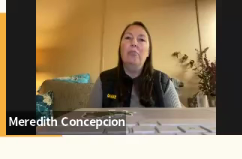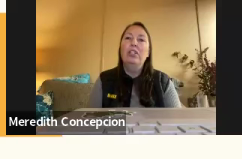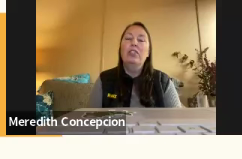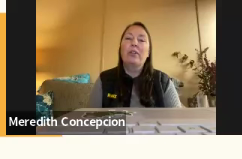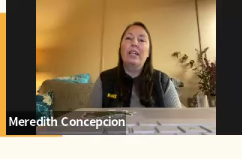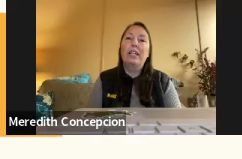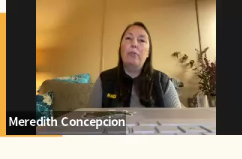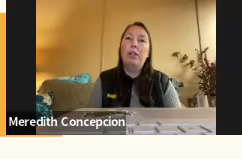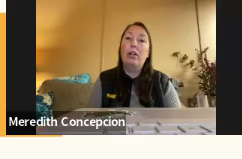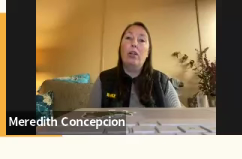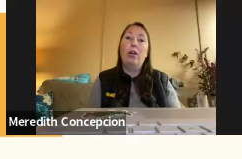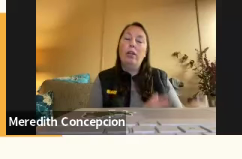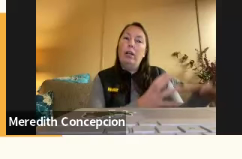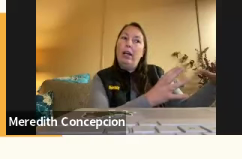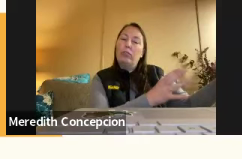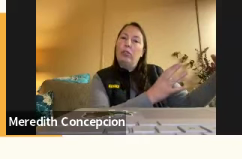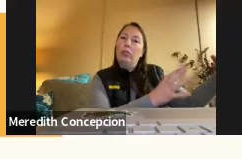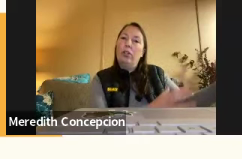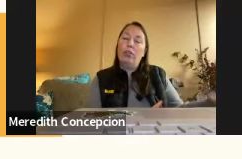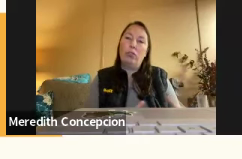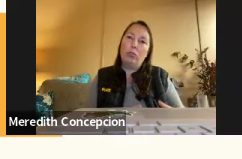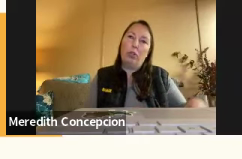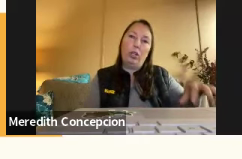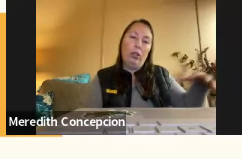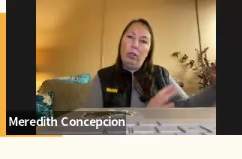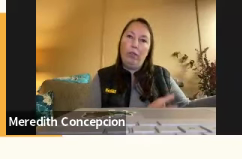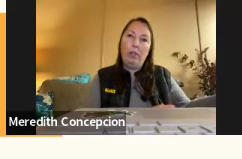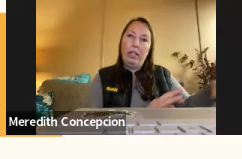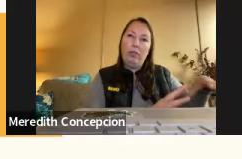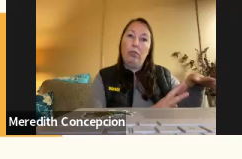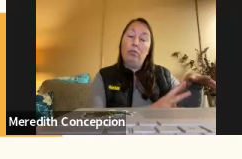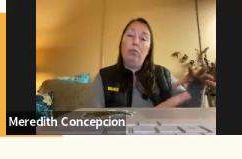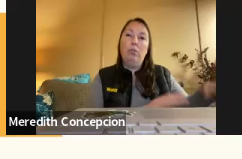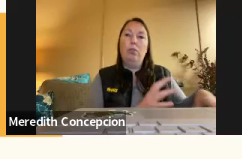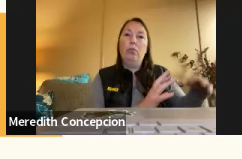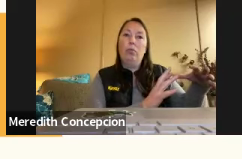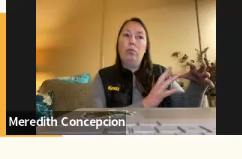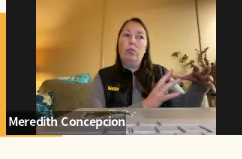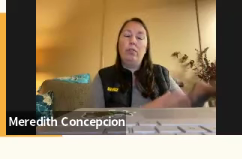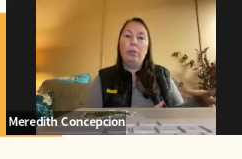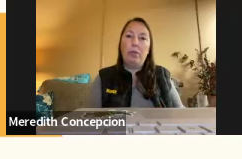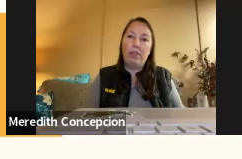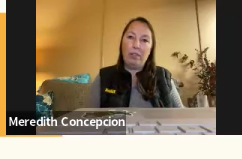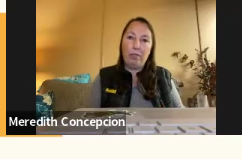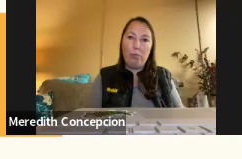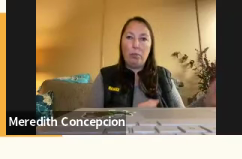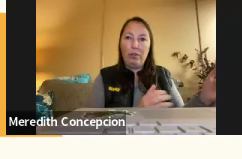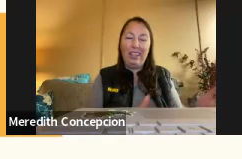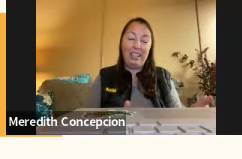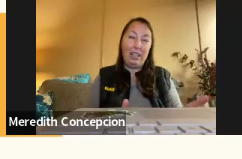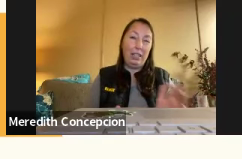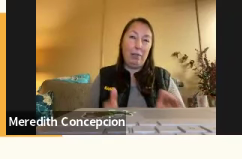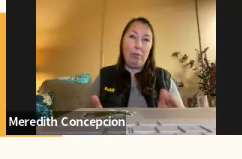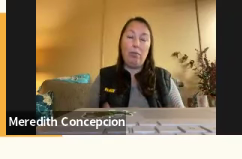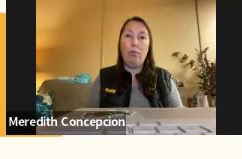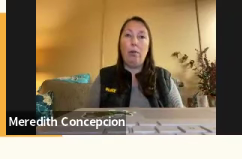months. So I kind of came in a lot after another social worker. Everybody had already, developed everything for the most part.